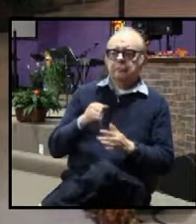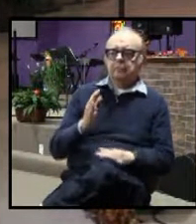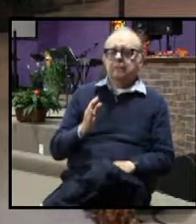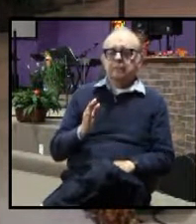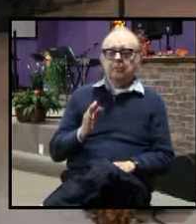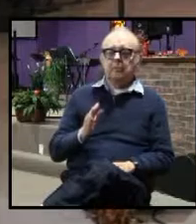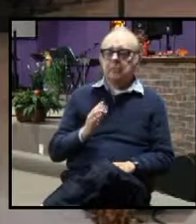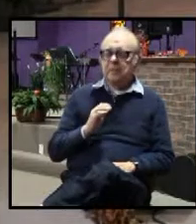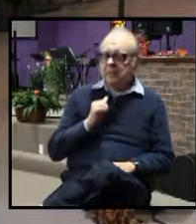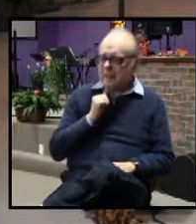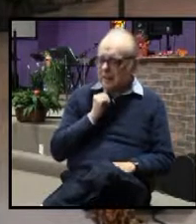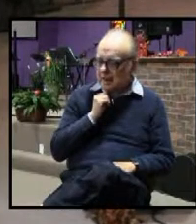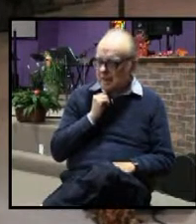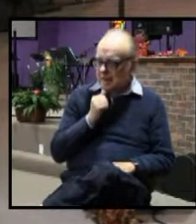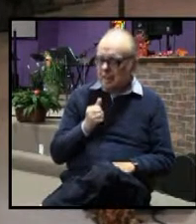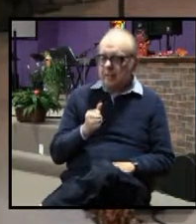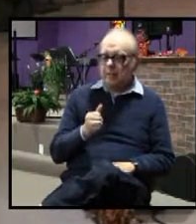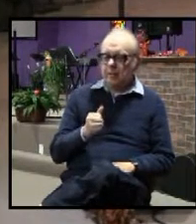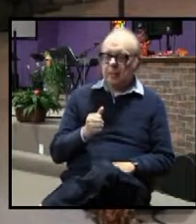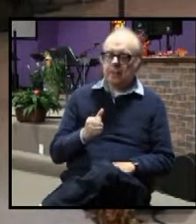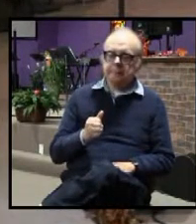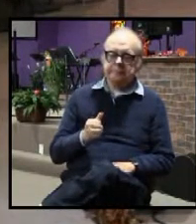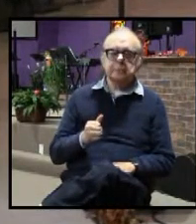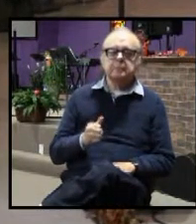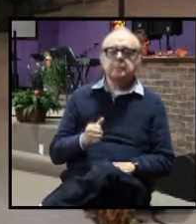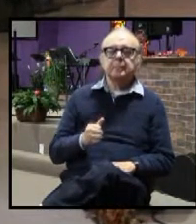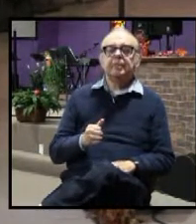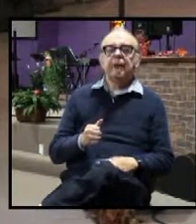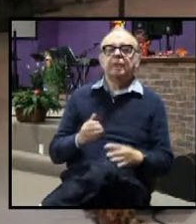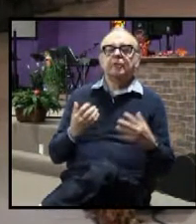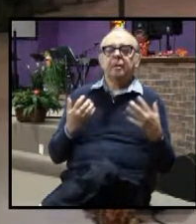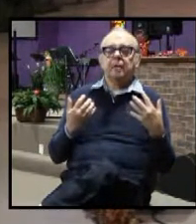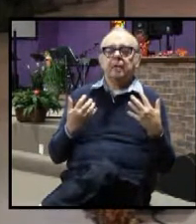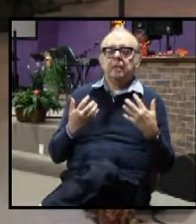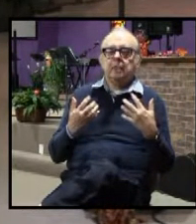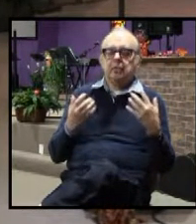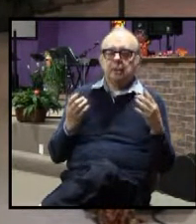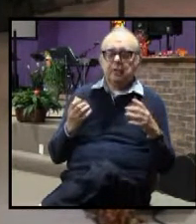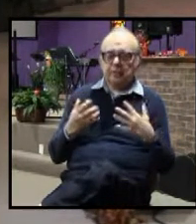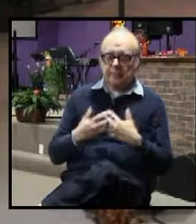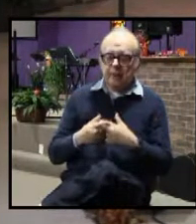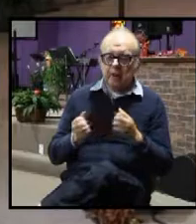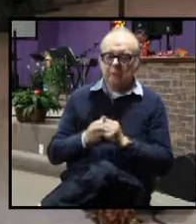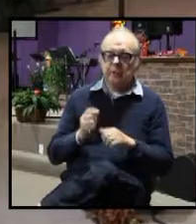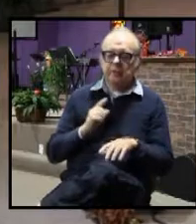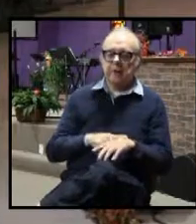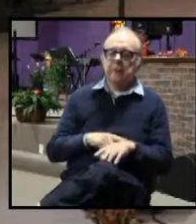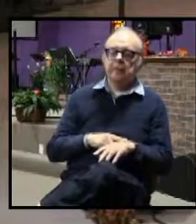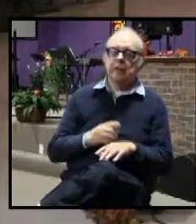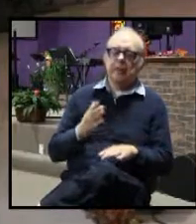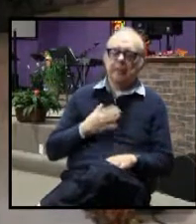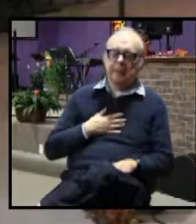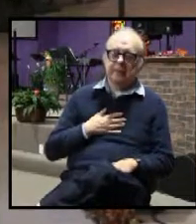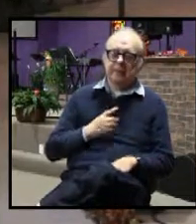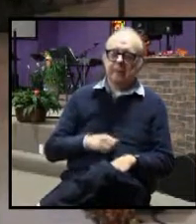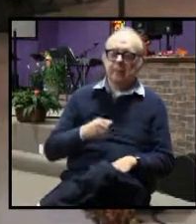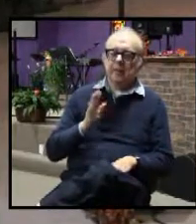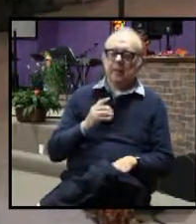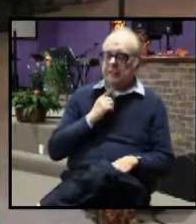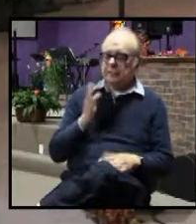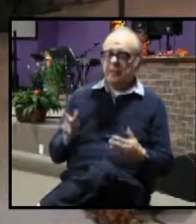this. God is not confined with your time and my time. God saw the beginning and the